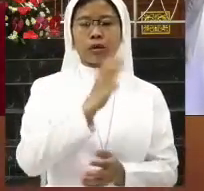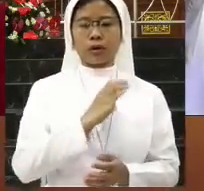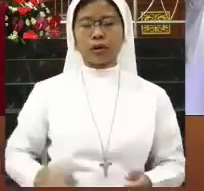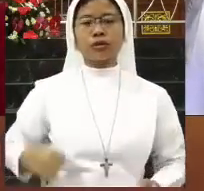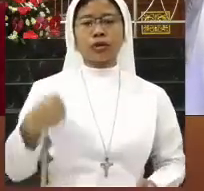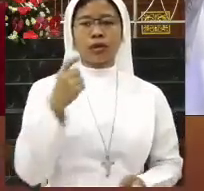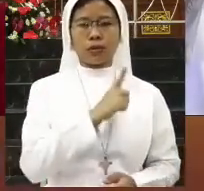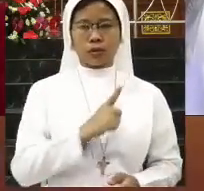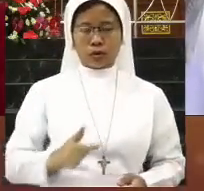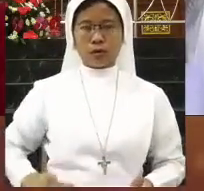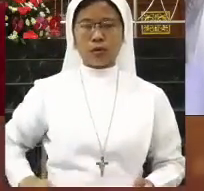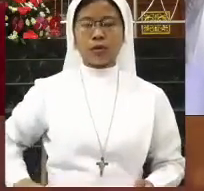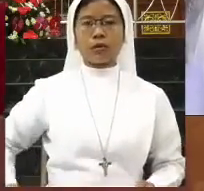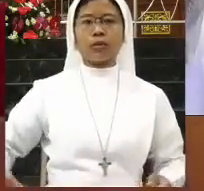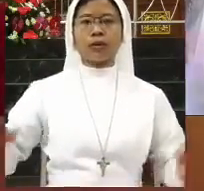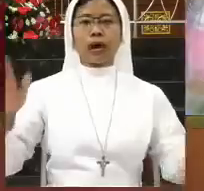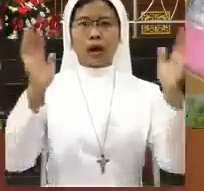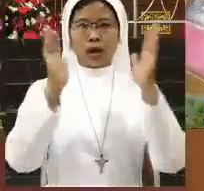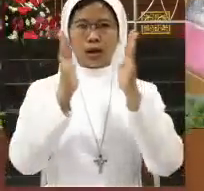Dominum nostrum.